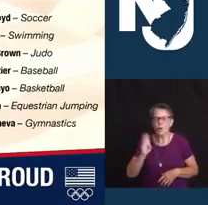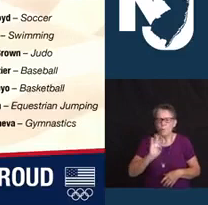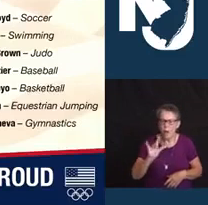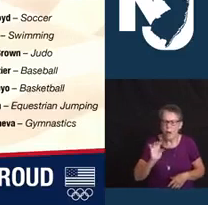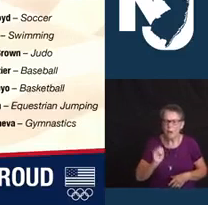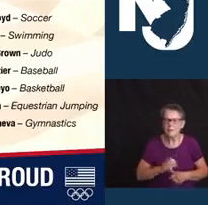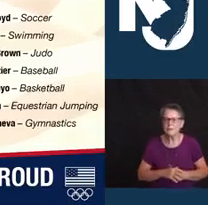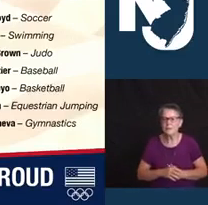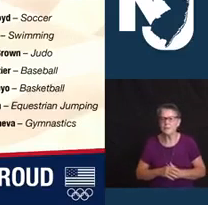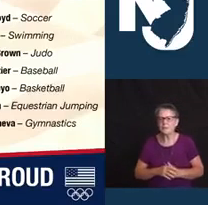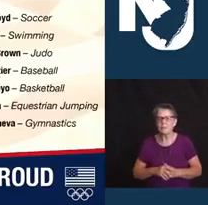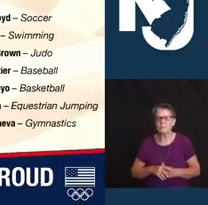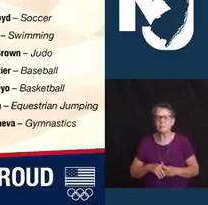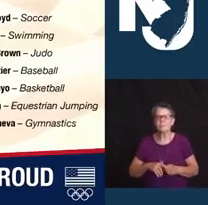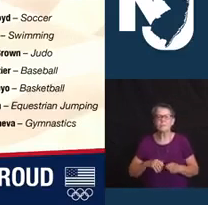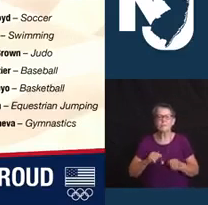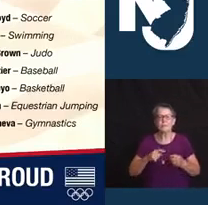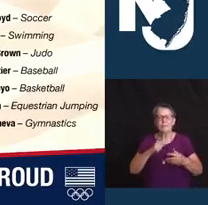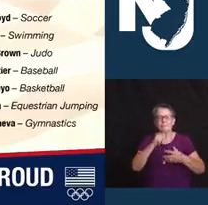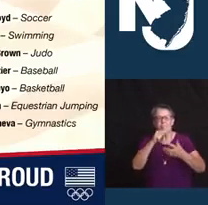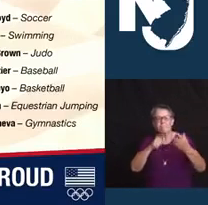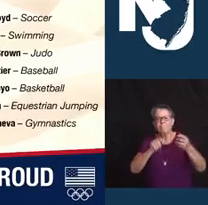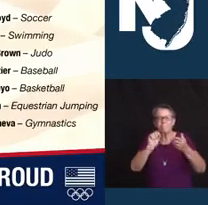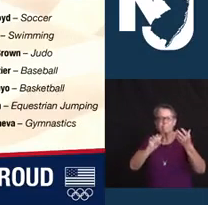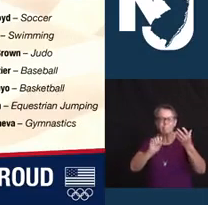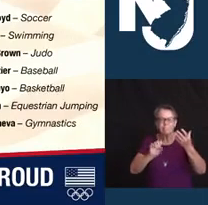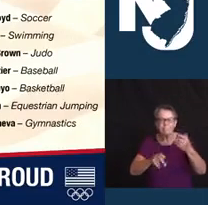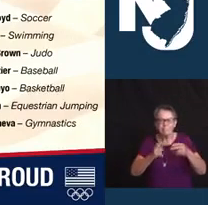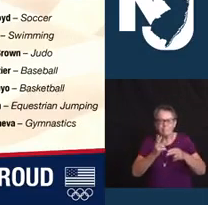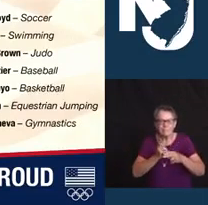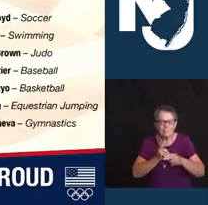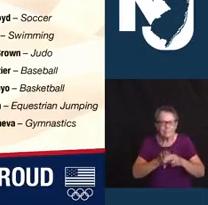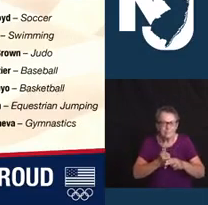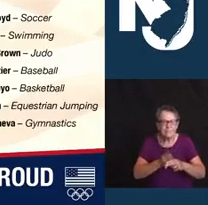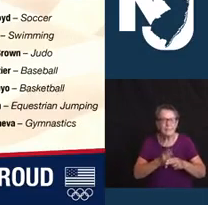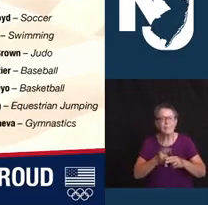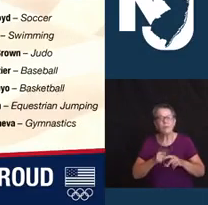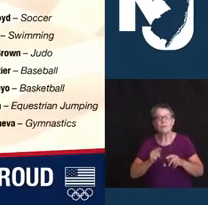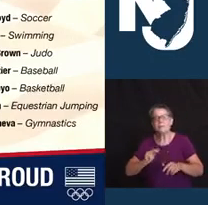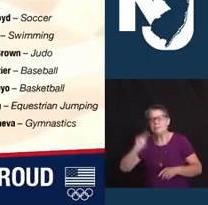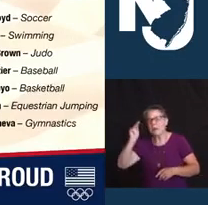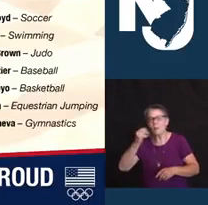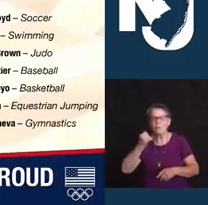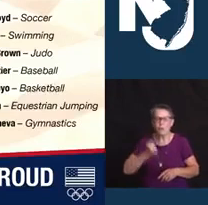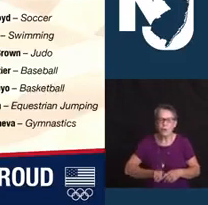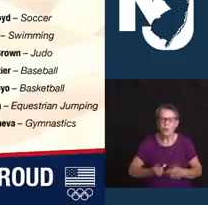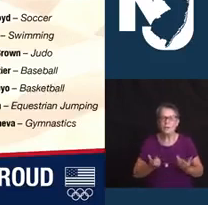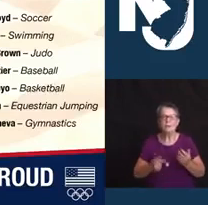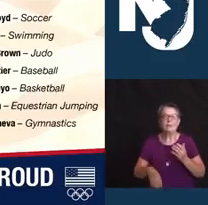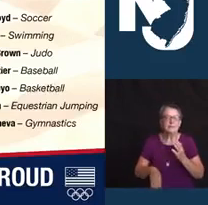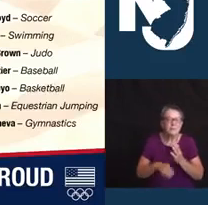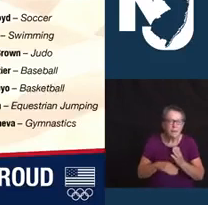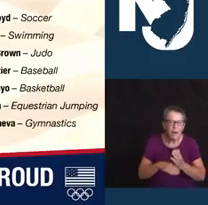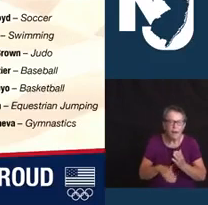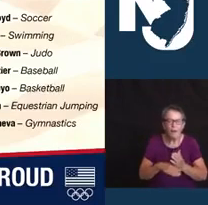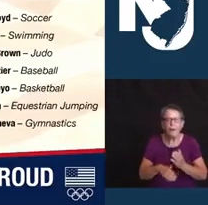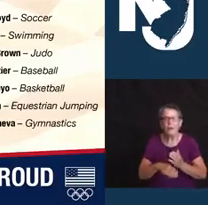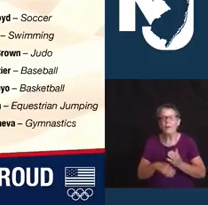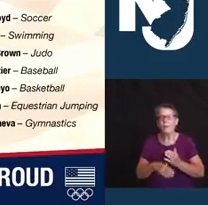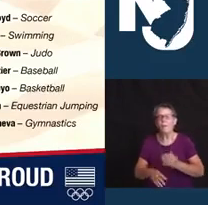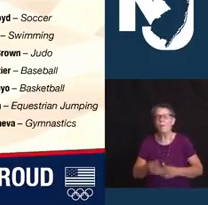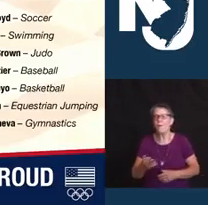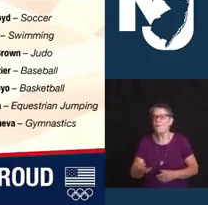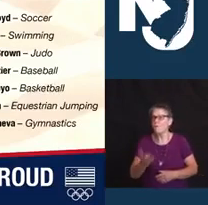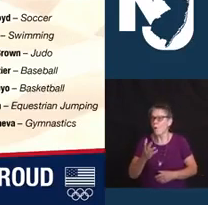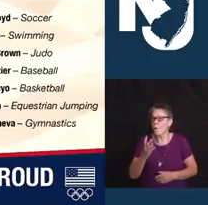Ridge, respectively, have bronzes in women's soccer. We have 4 silver medals. They are